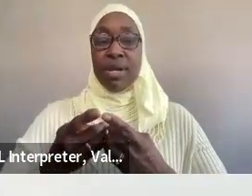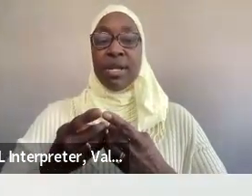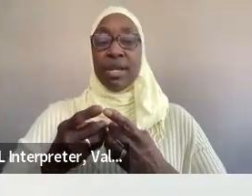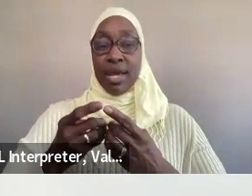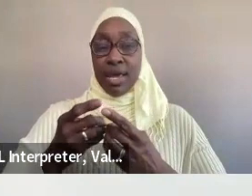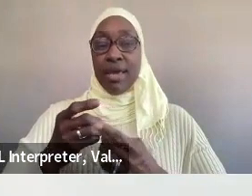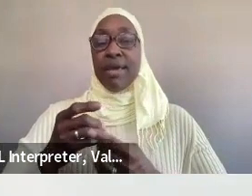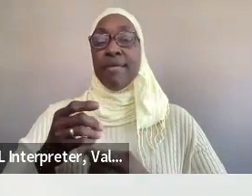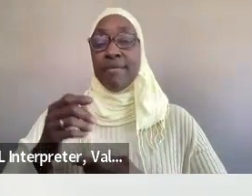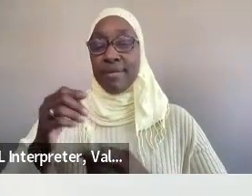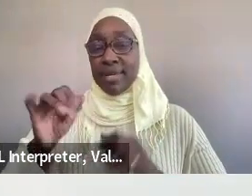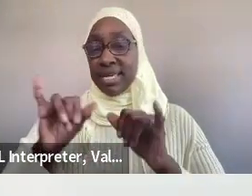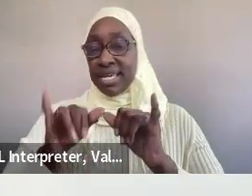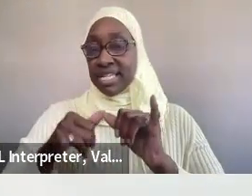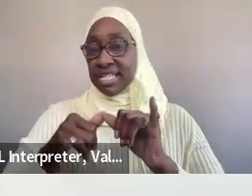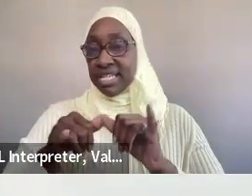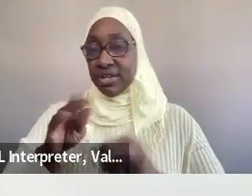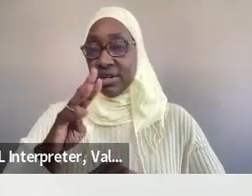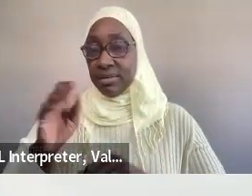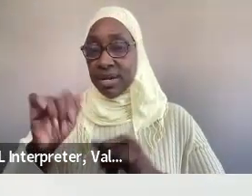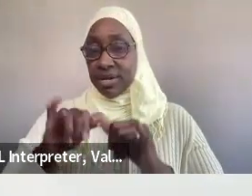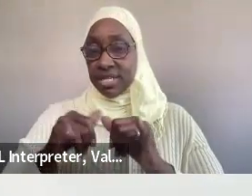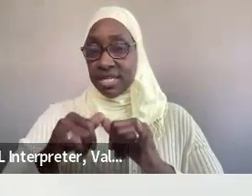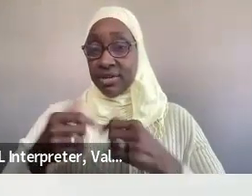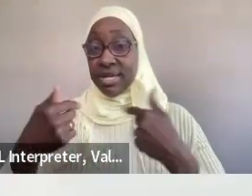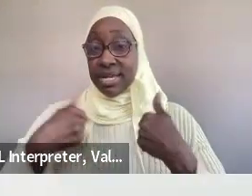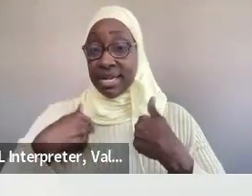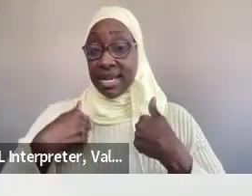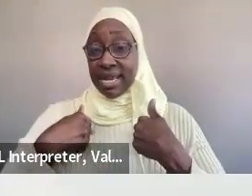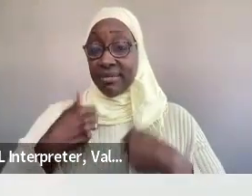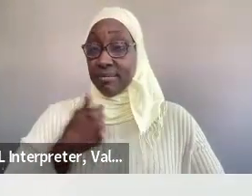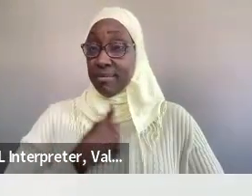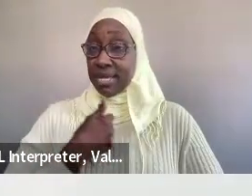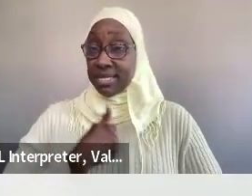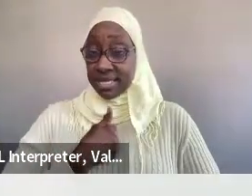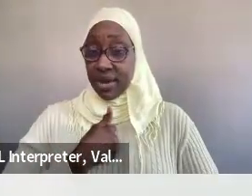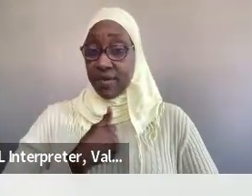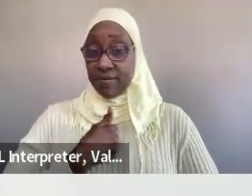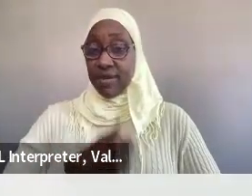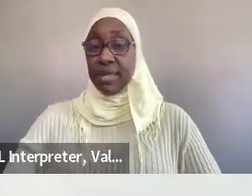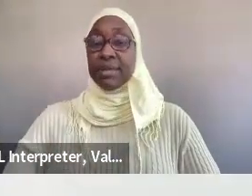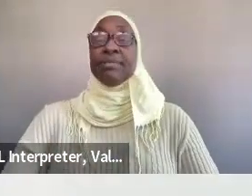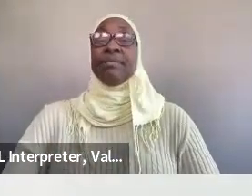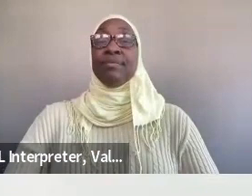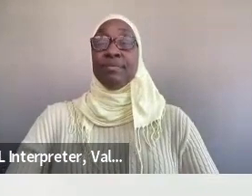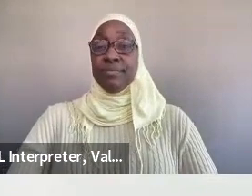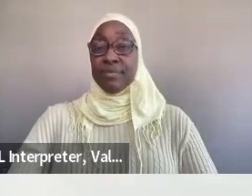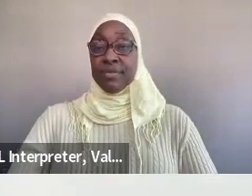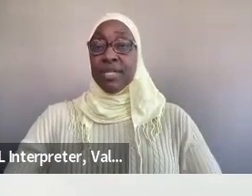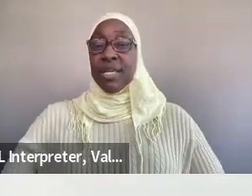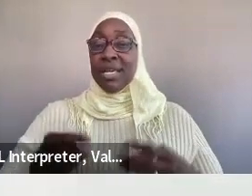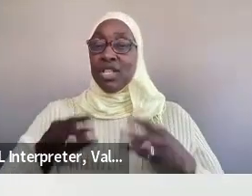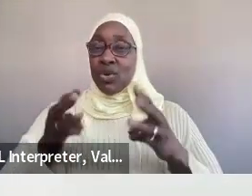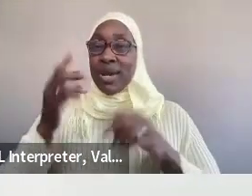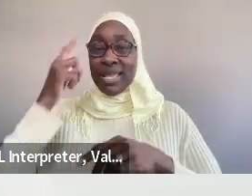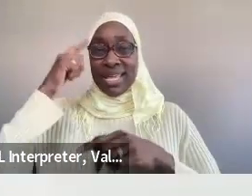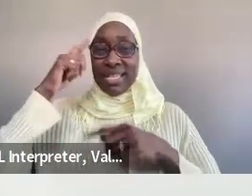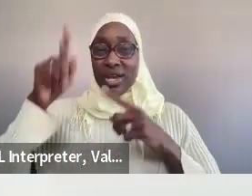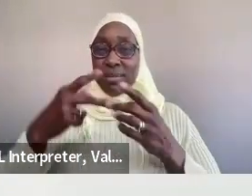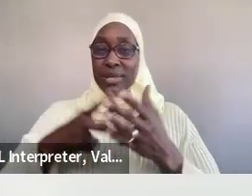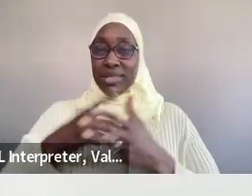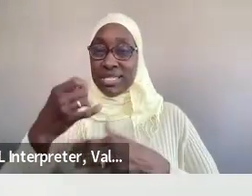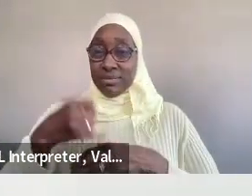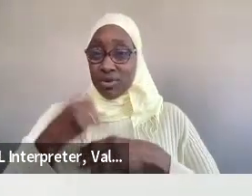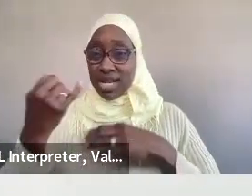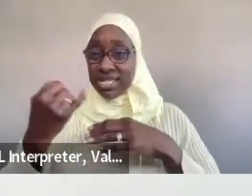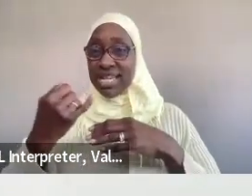mouth how they thought about this initiative and how they came up with this project. So I would like Professor Mona